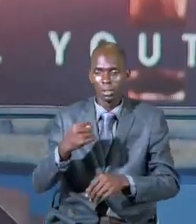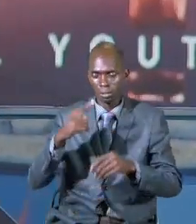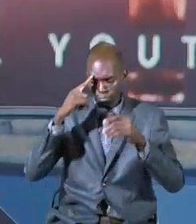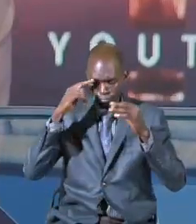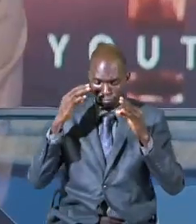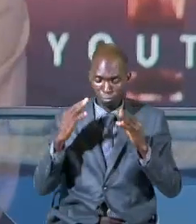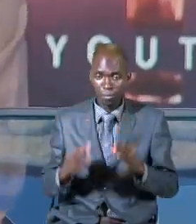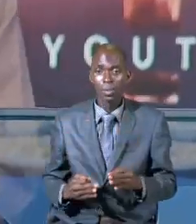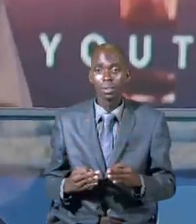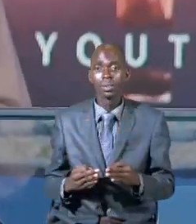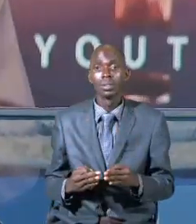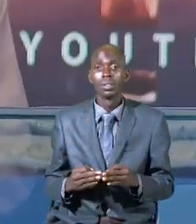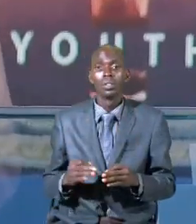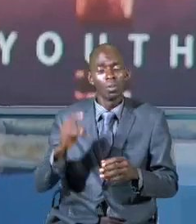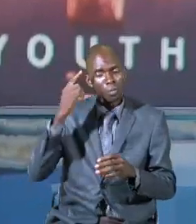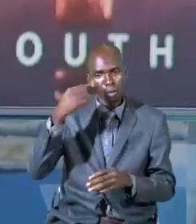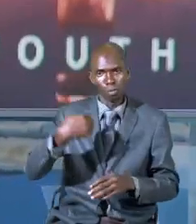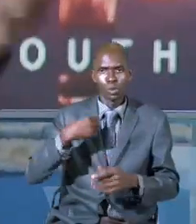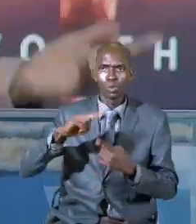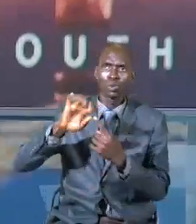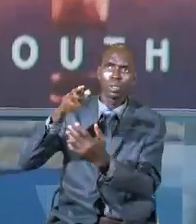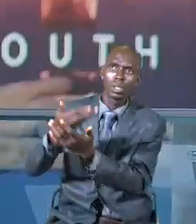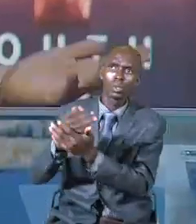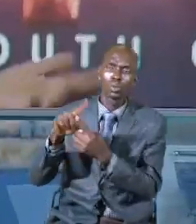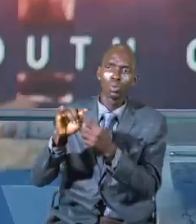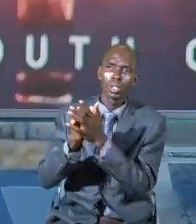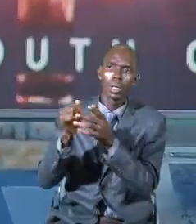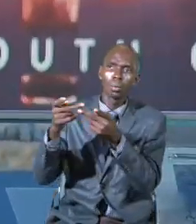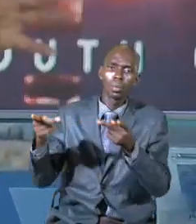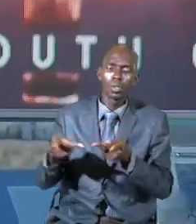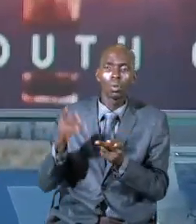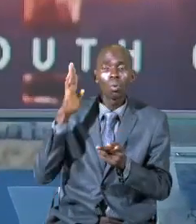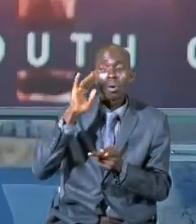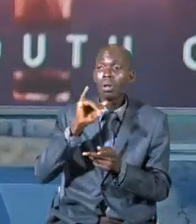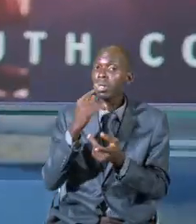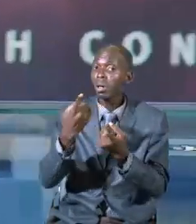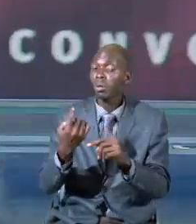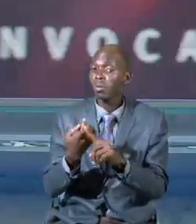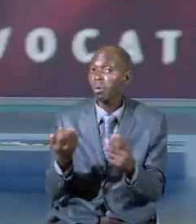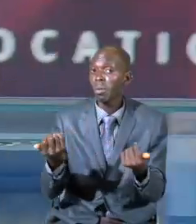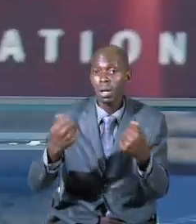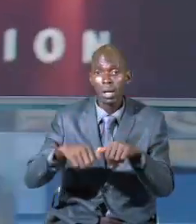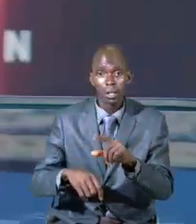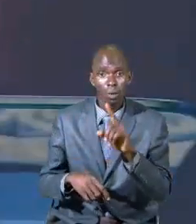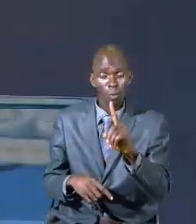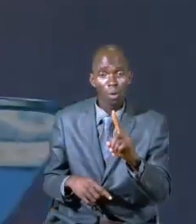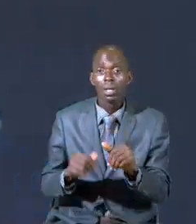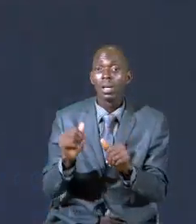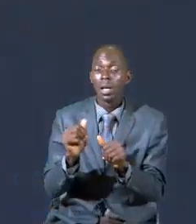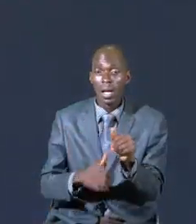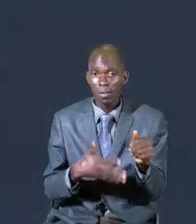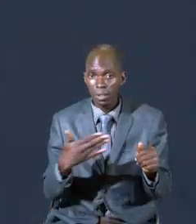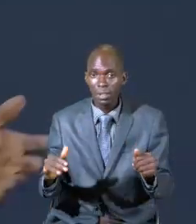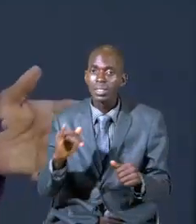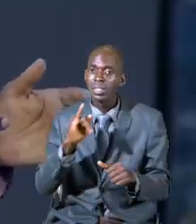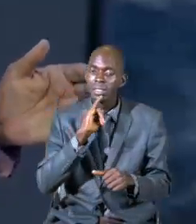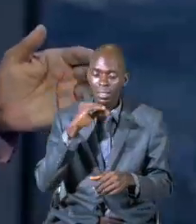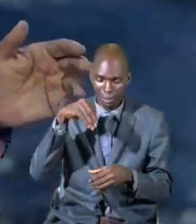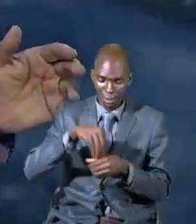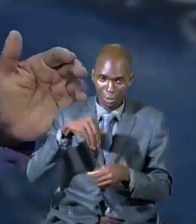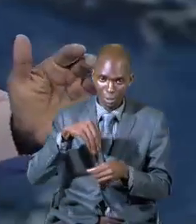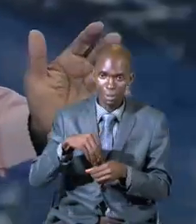me to get to that destination is not going to come from anybody. Everything is inside here,